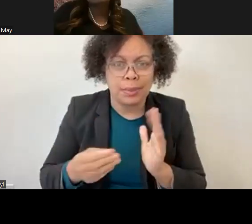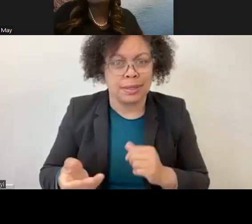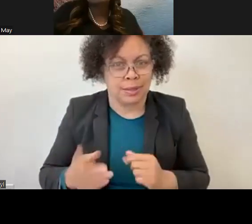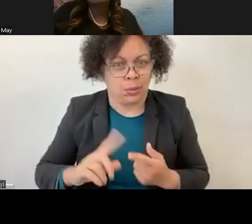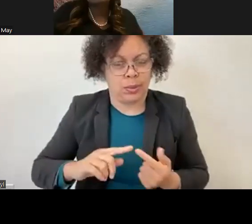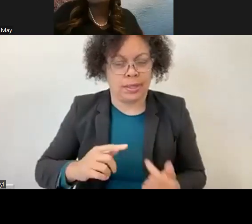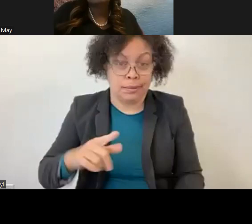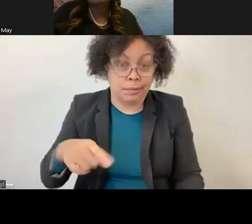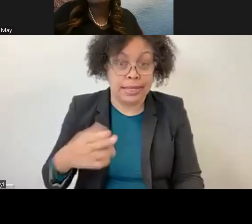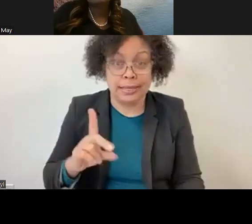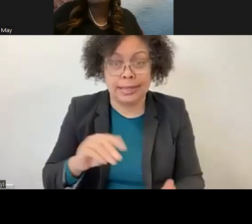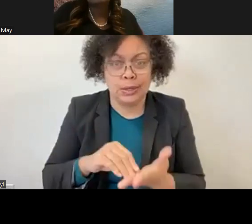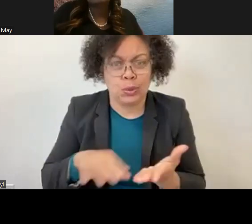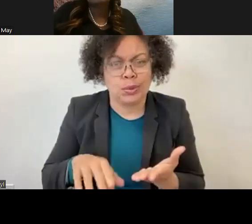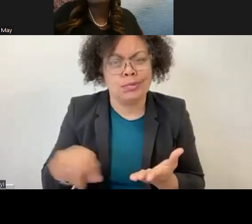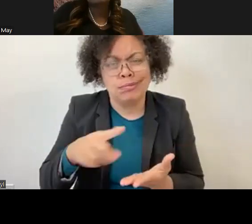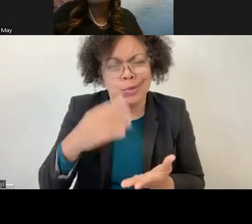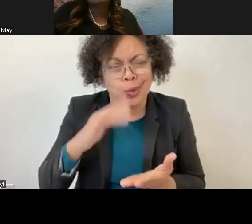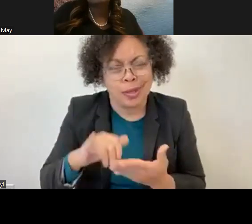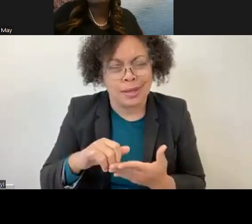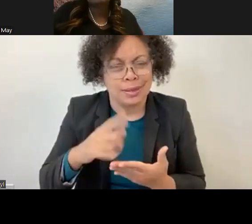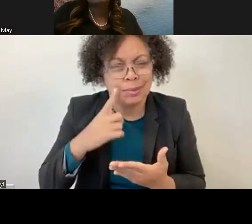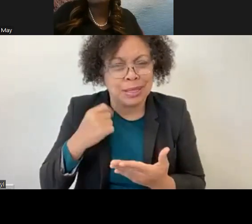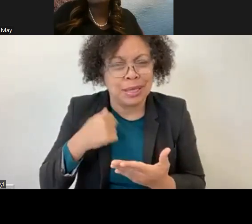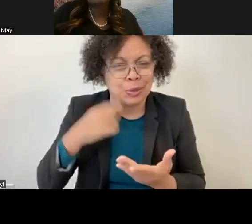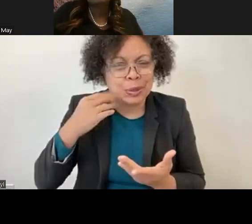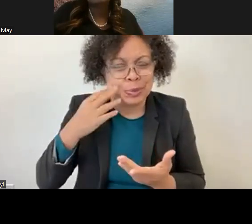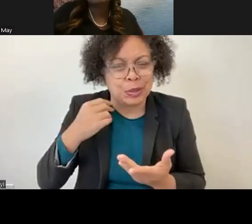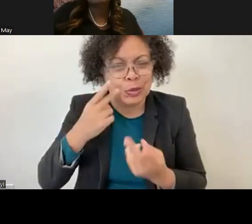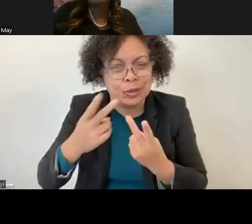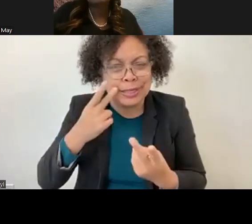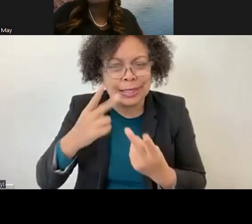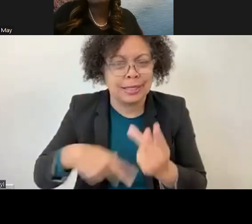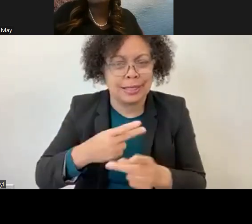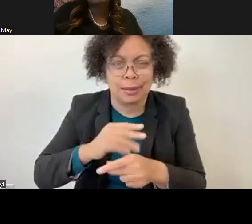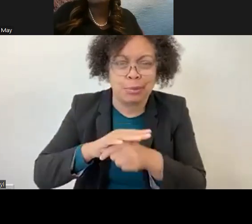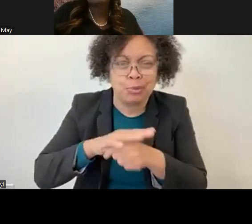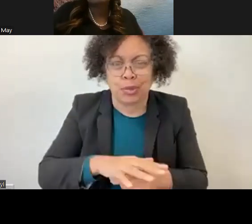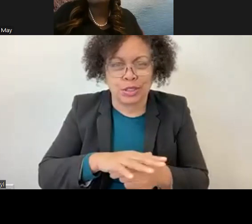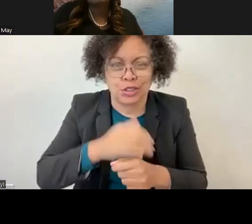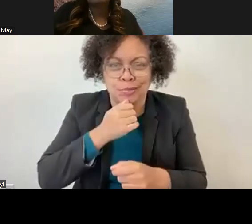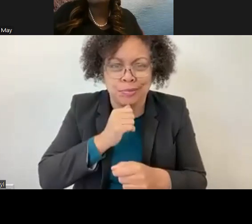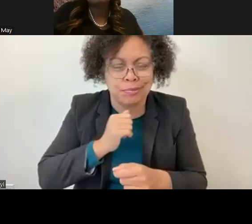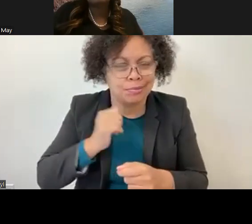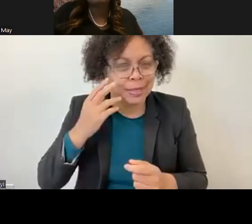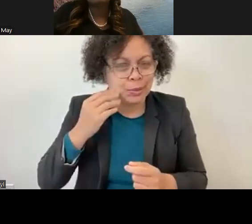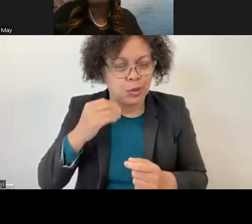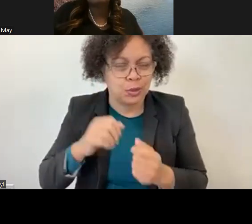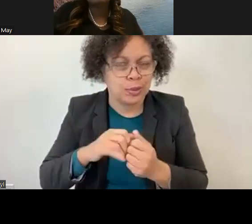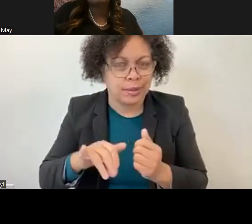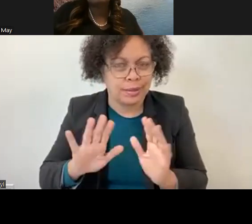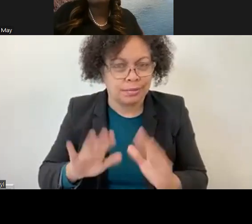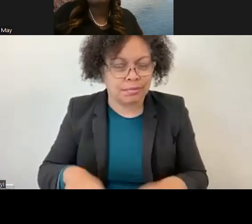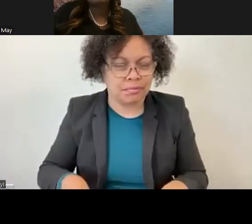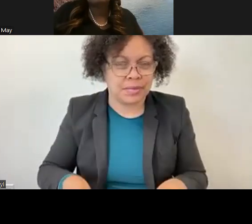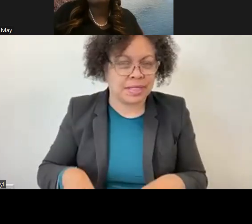student, you know this because you've been here, the type of pressure you endure under that